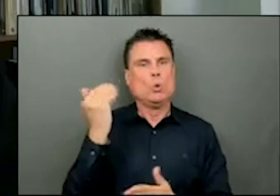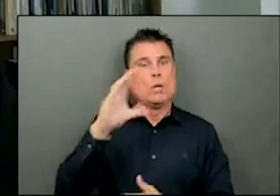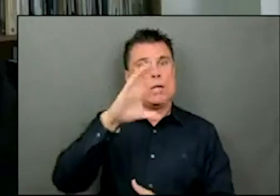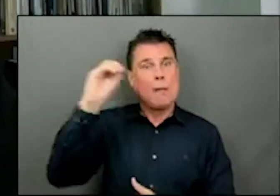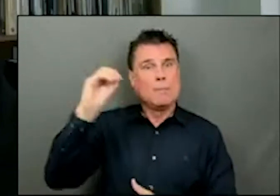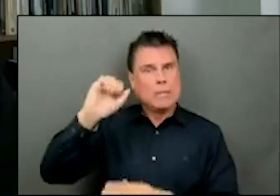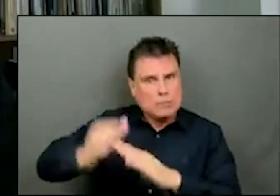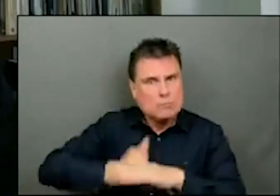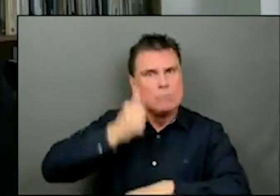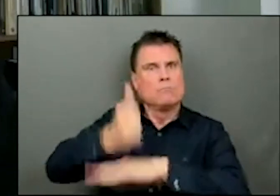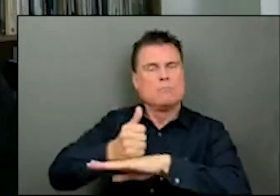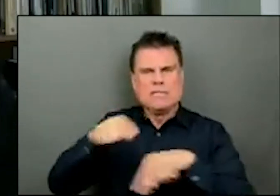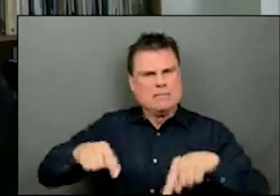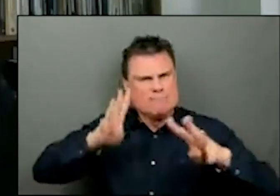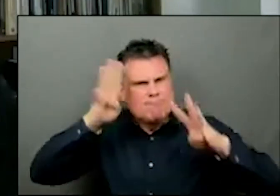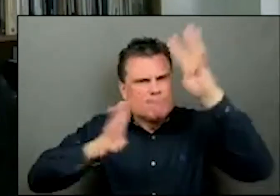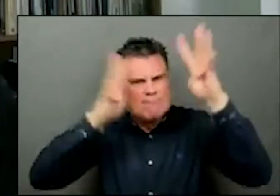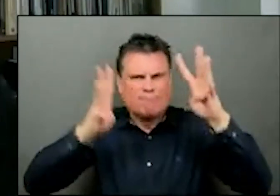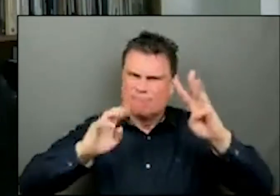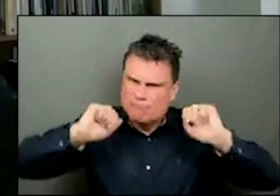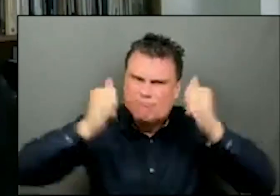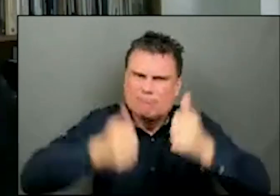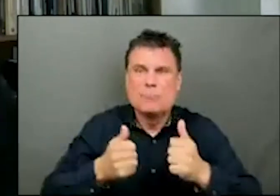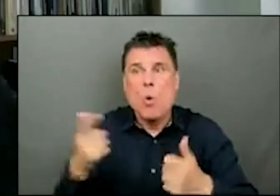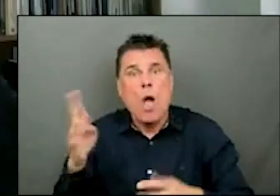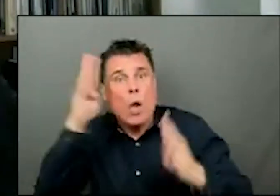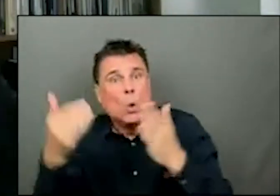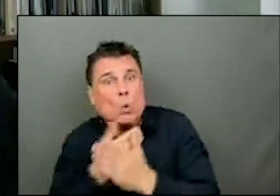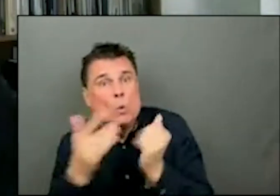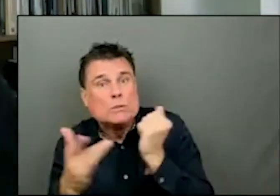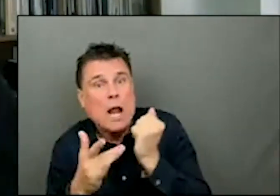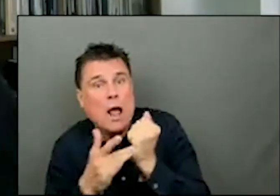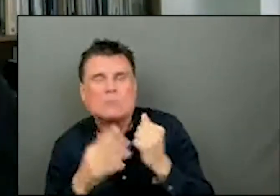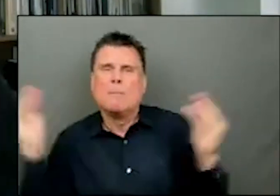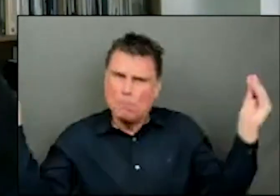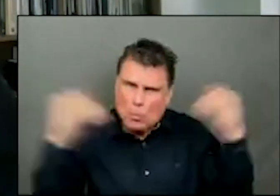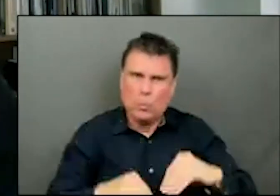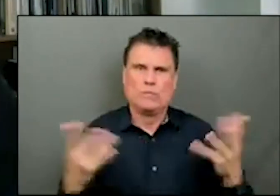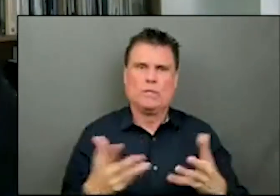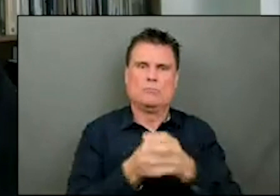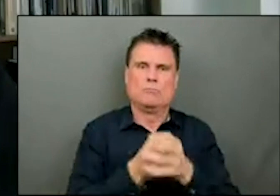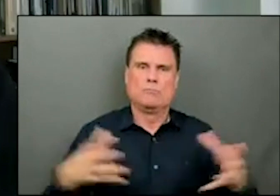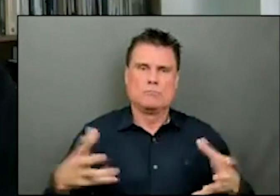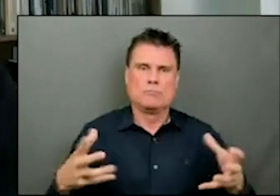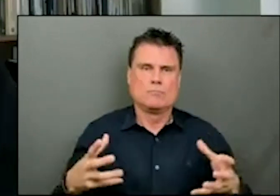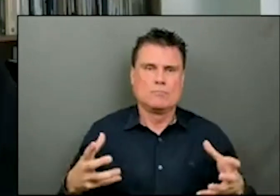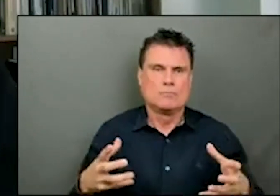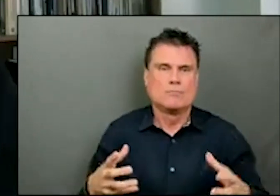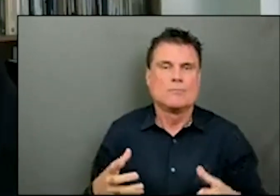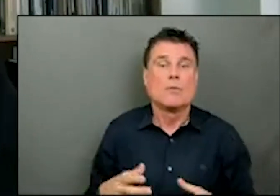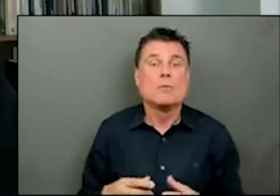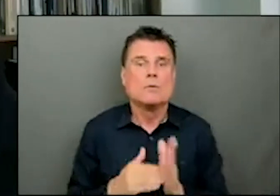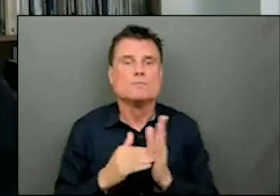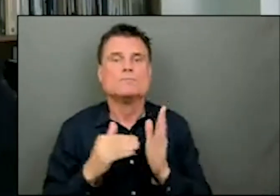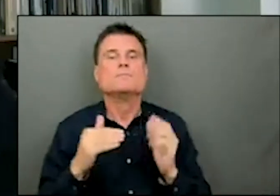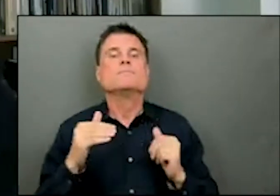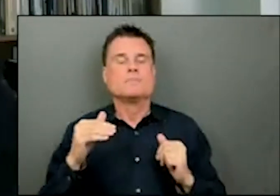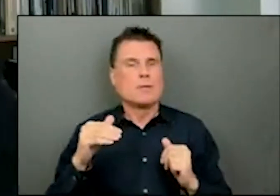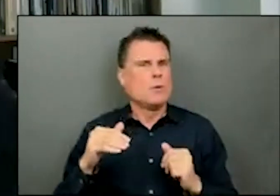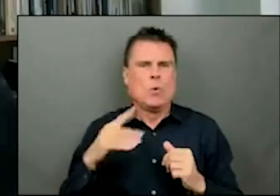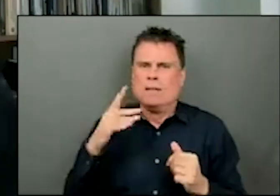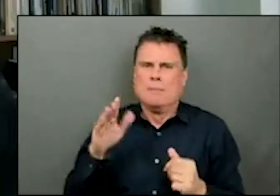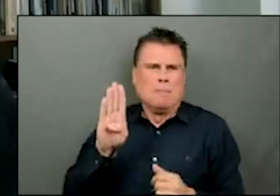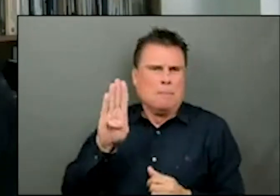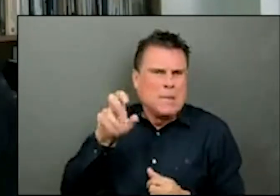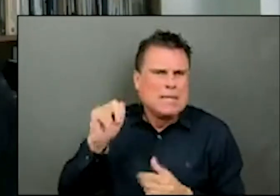of industry. That is a multi-trillion-dollar global opportunity, and actively participating in that will help